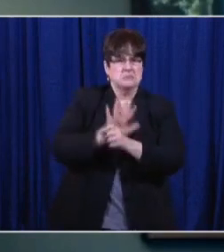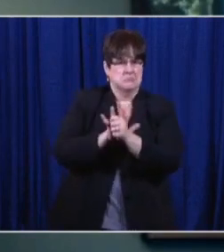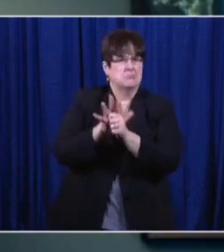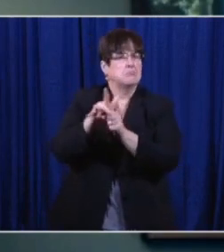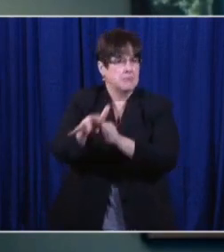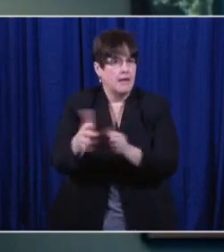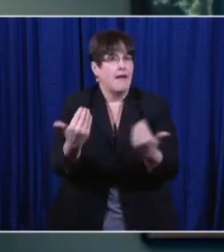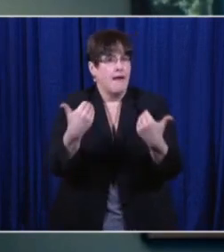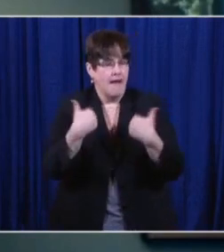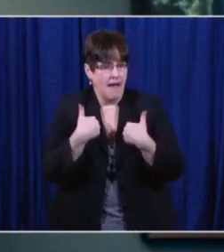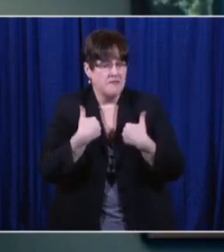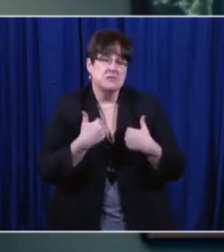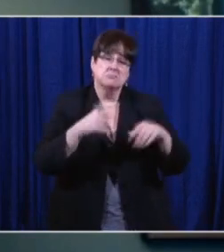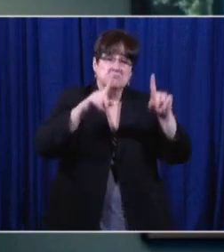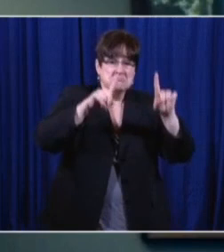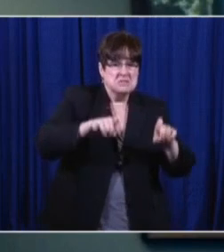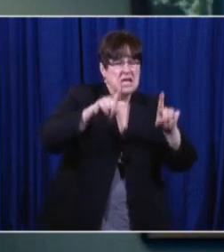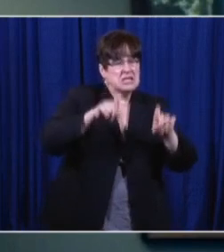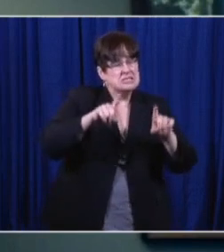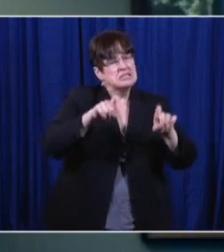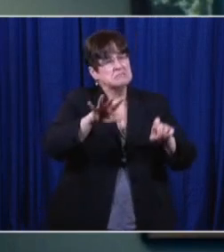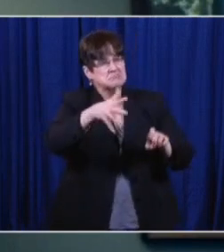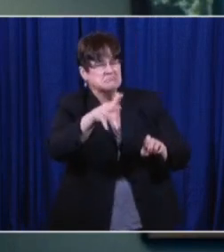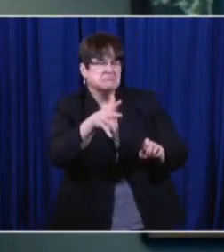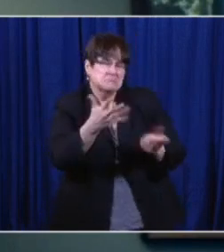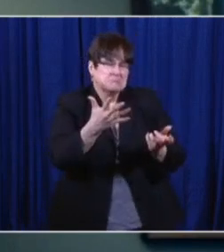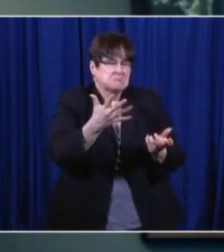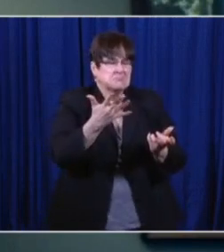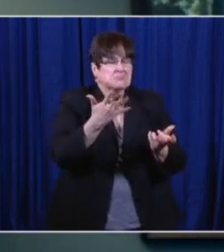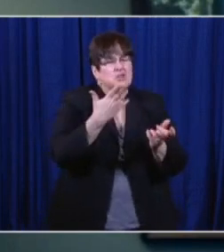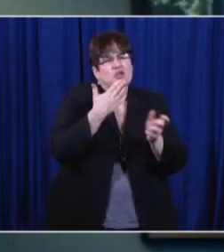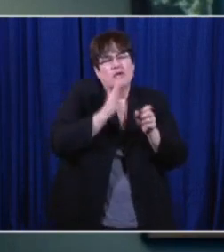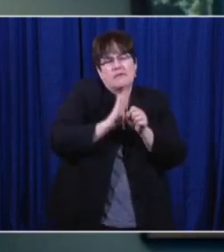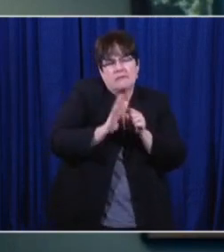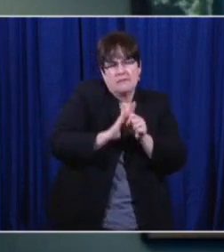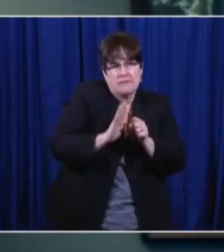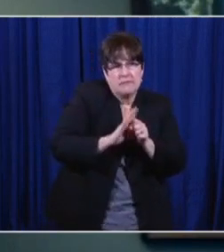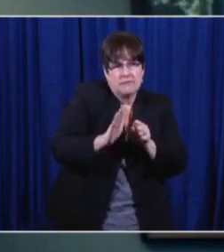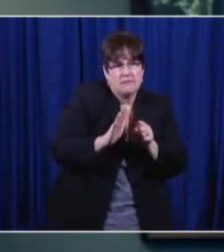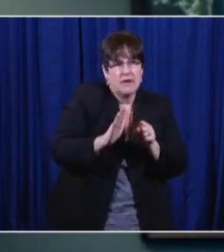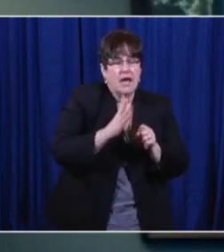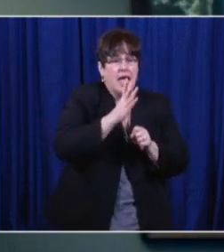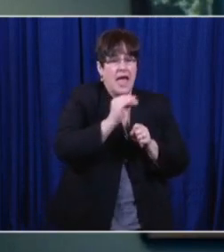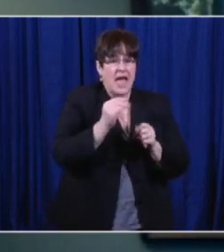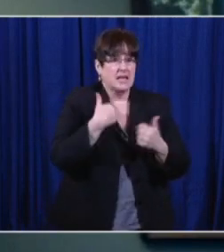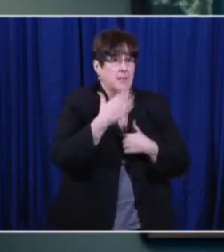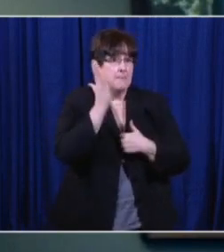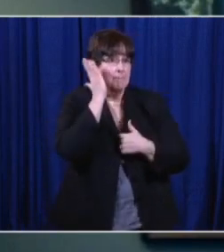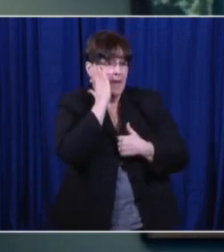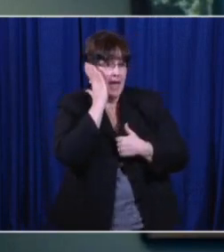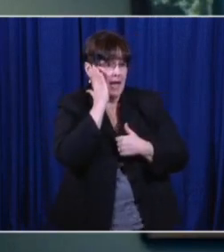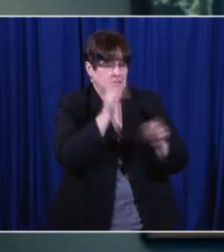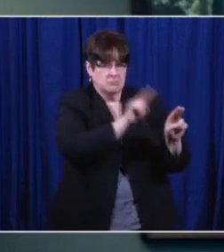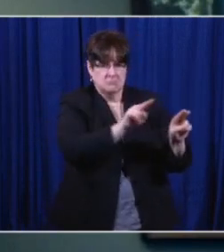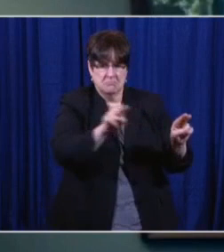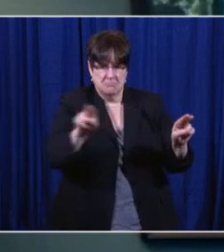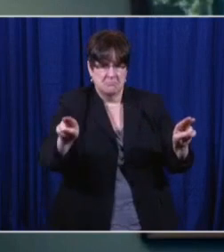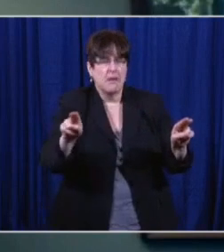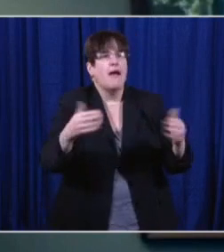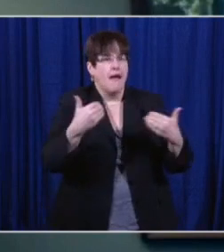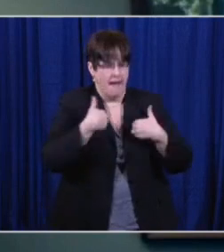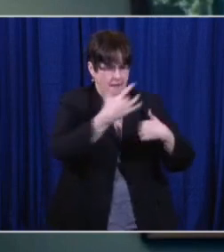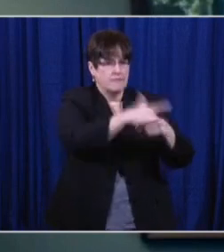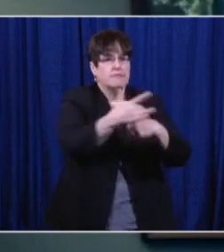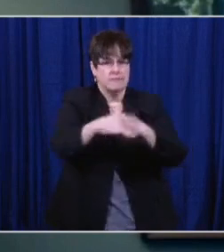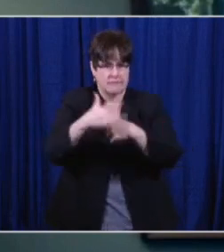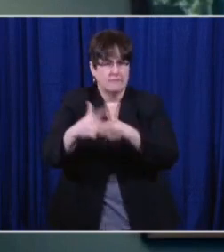our testing is decent, and we do have enough ventilators, and truly beds are not an issue. We talk a lot about bed capacity, and